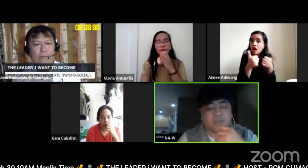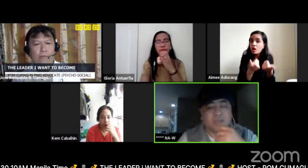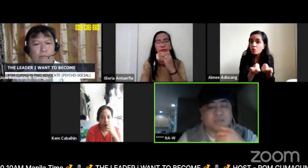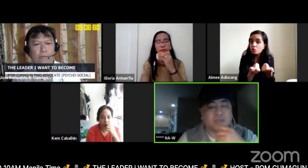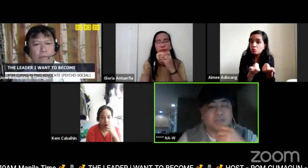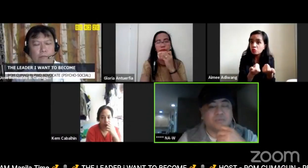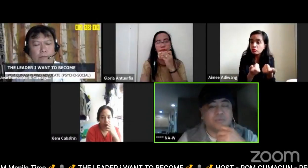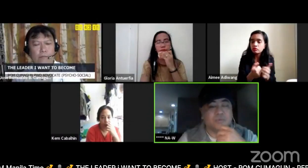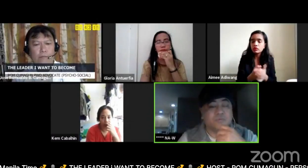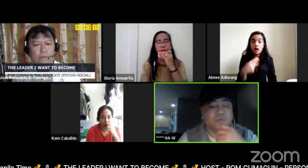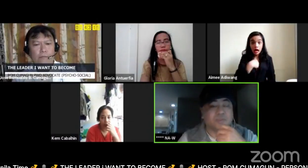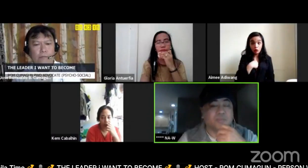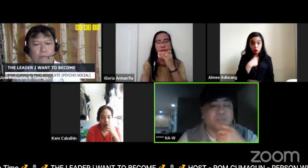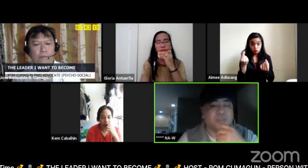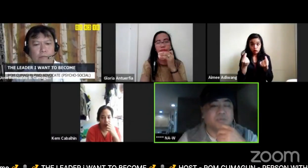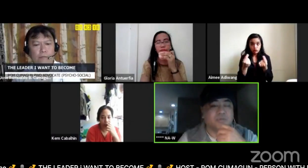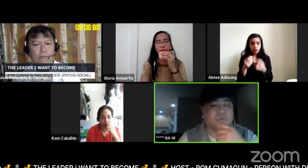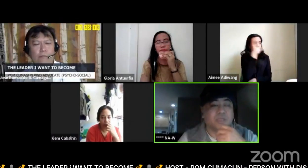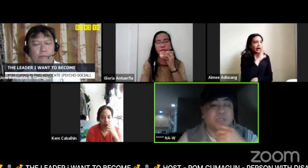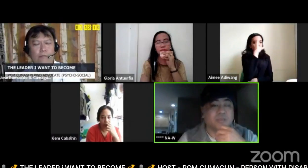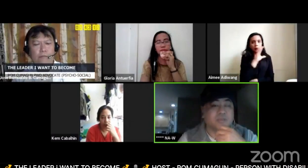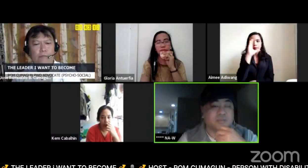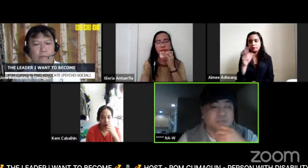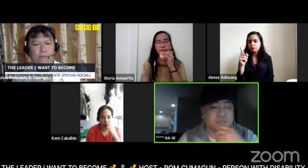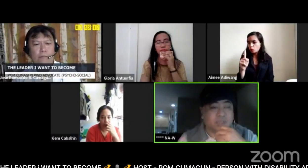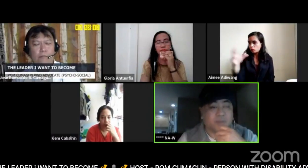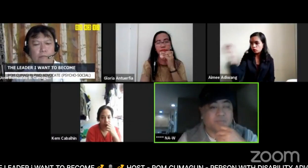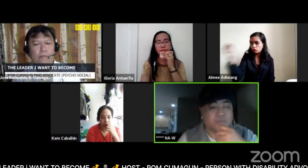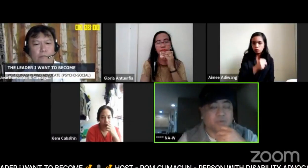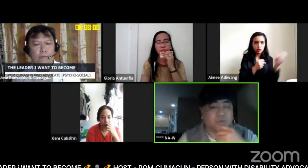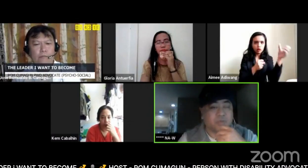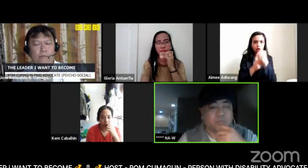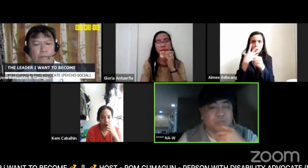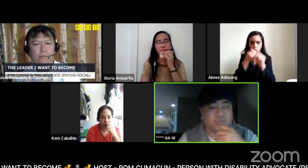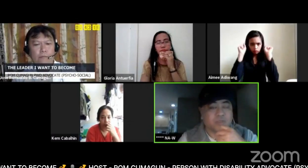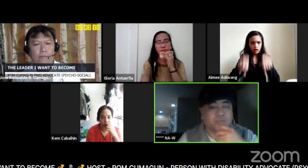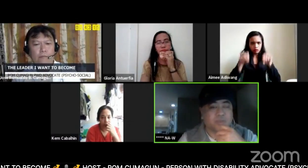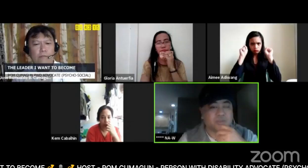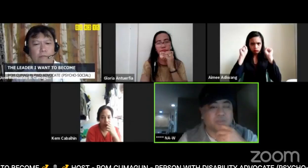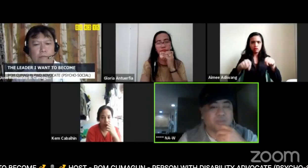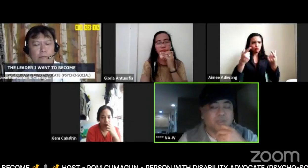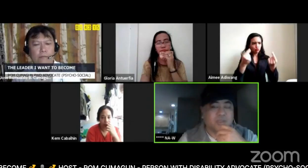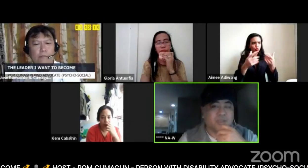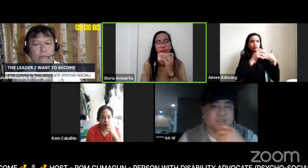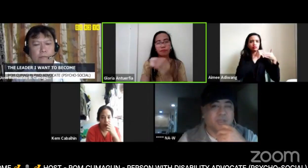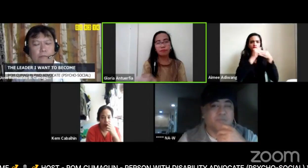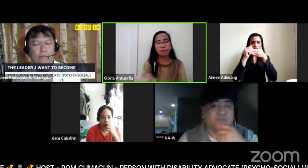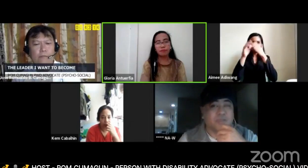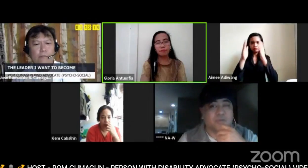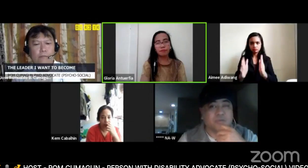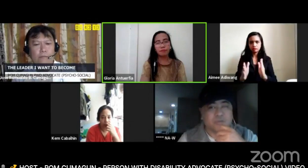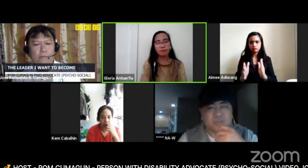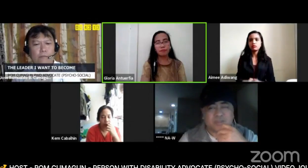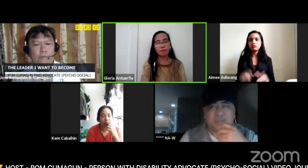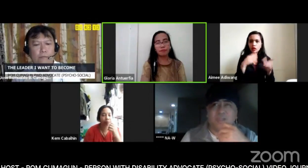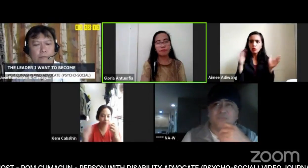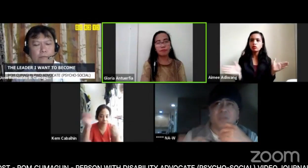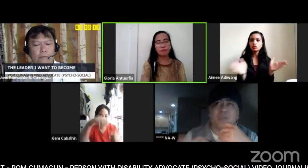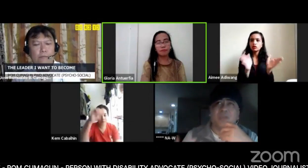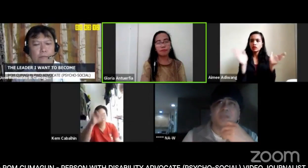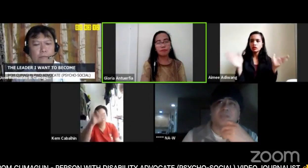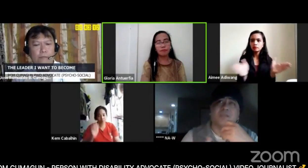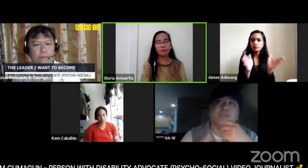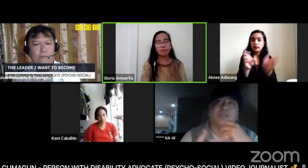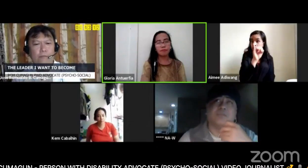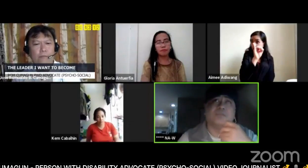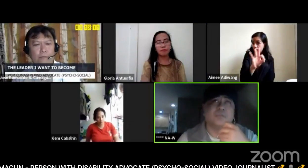Then I try to look for somebody who can step up for the role and motivate that person. If I don't